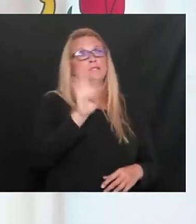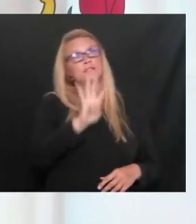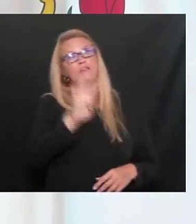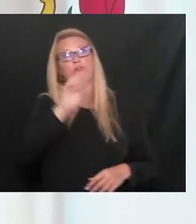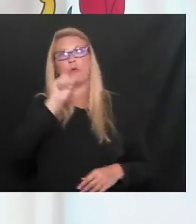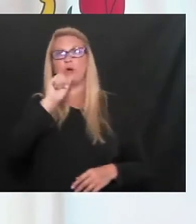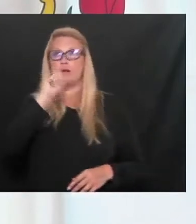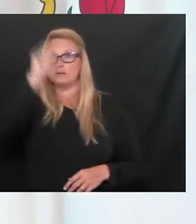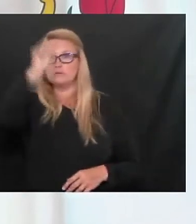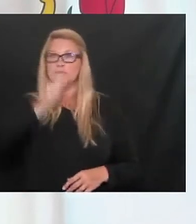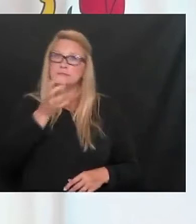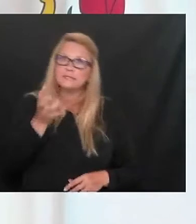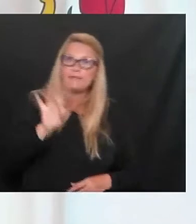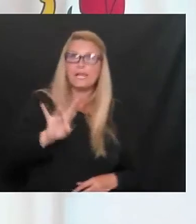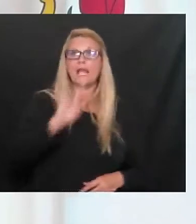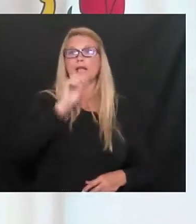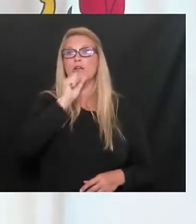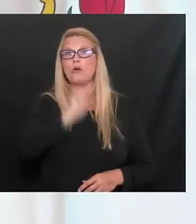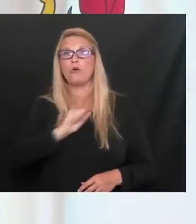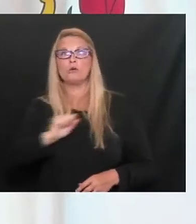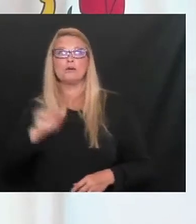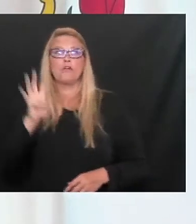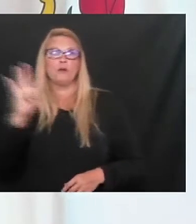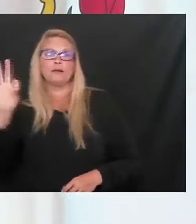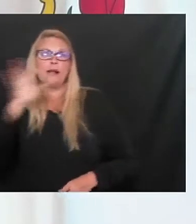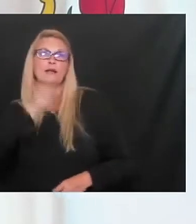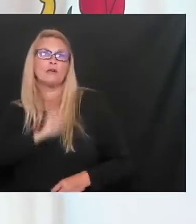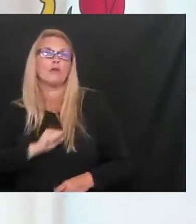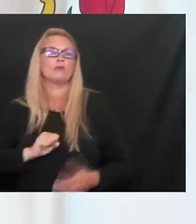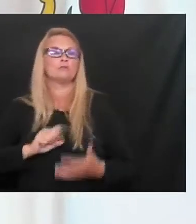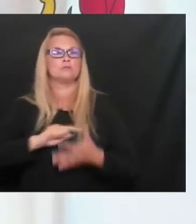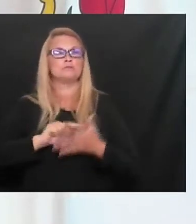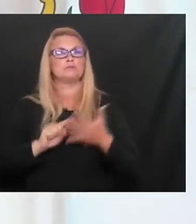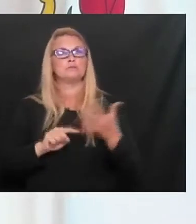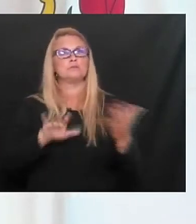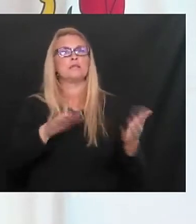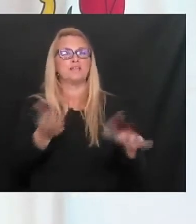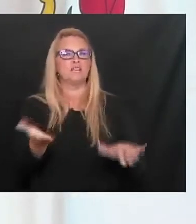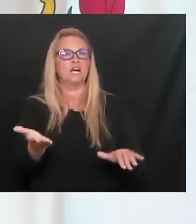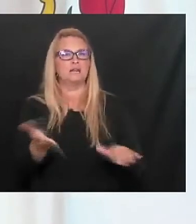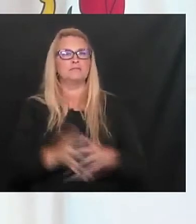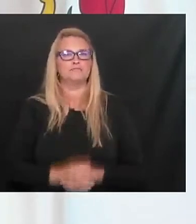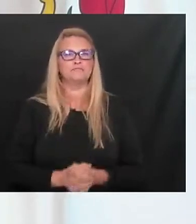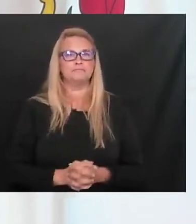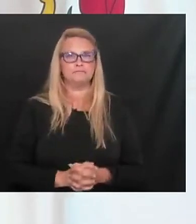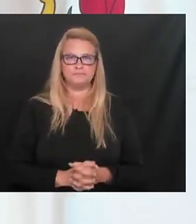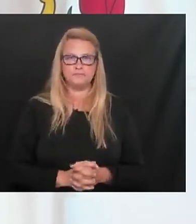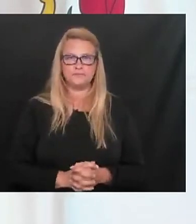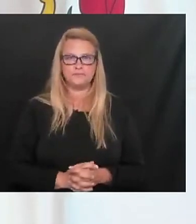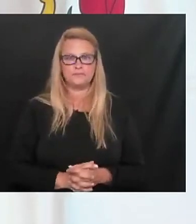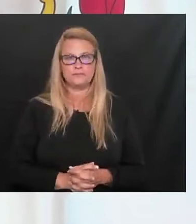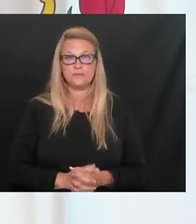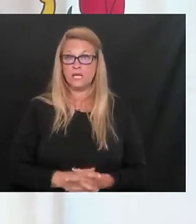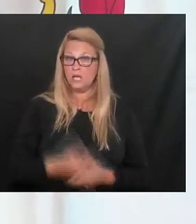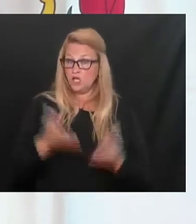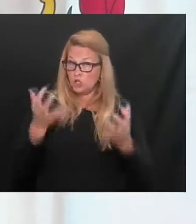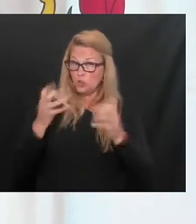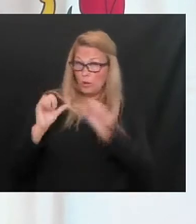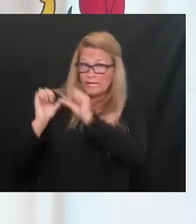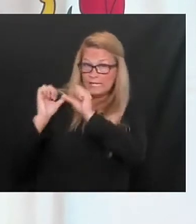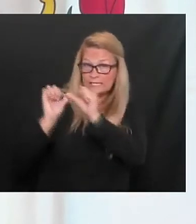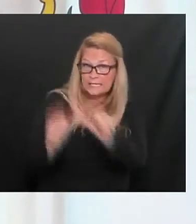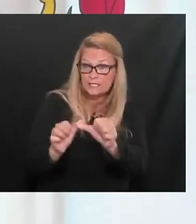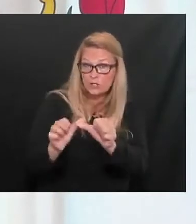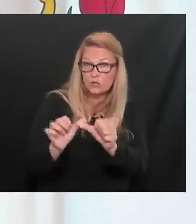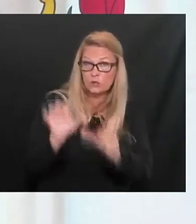a 78-year-old, a 49-year-old that we've lost. Now, if you want to continue on that